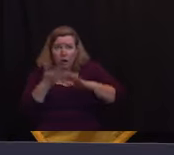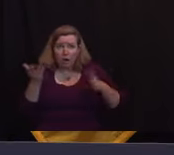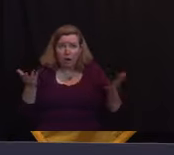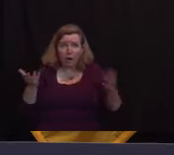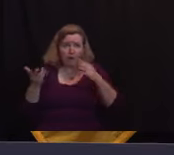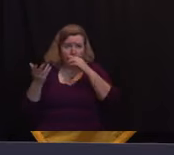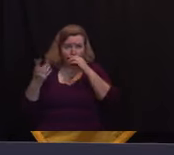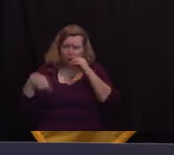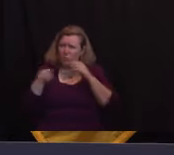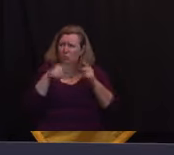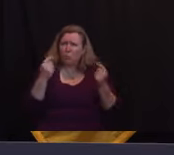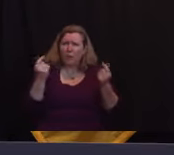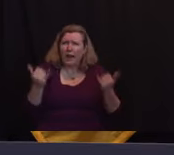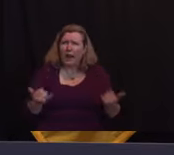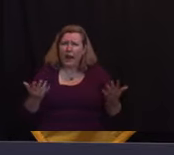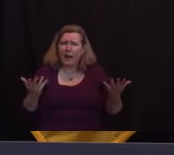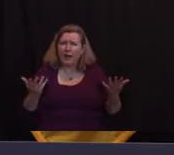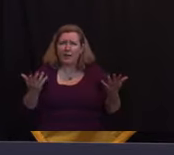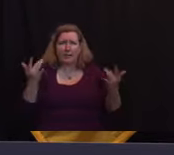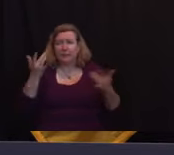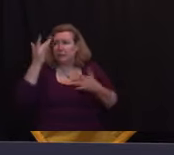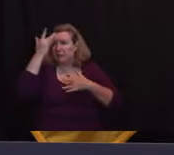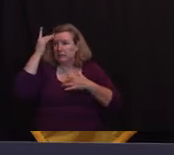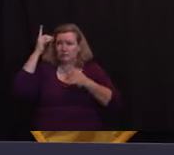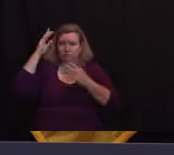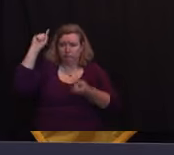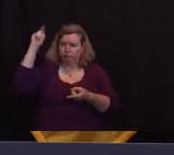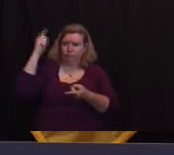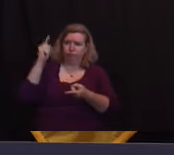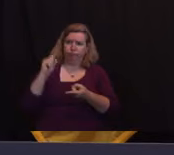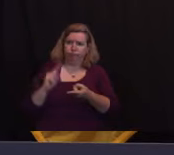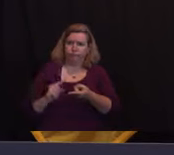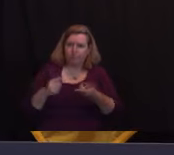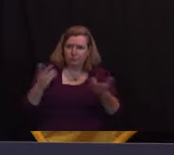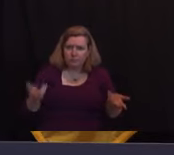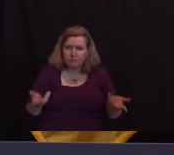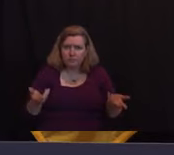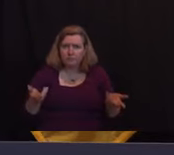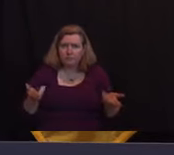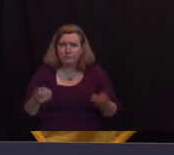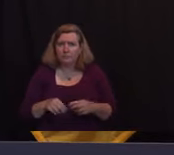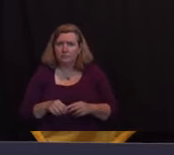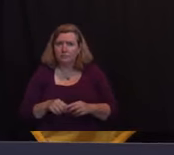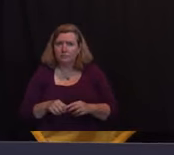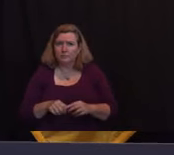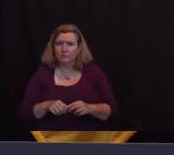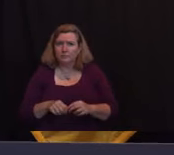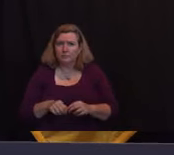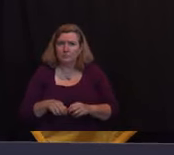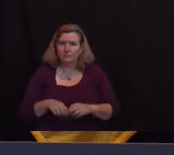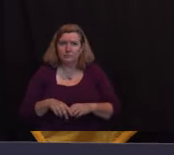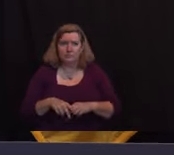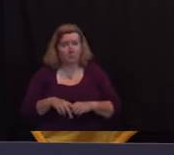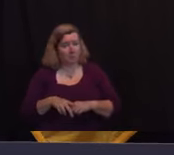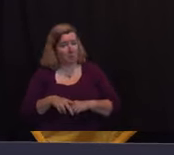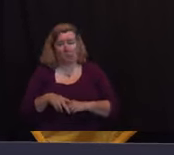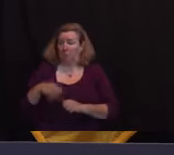mean, I guess COVID cases have dropped pretty significantly. Thank you. All good